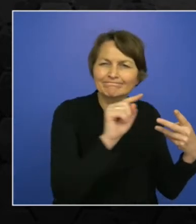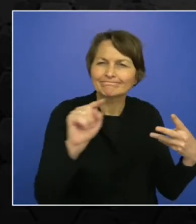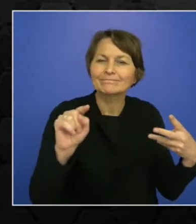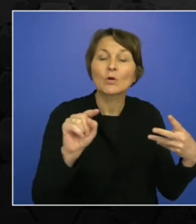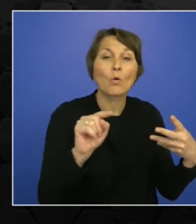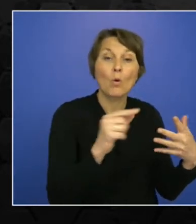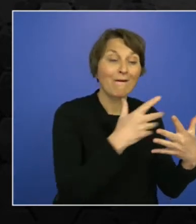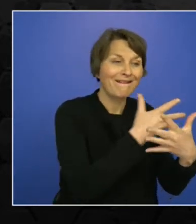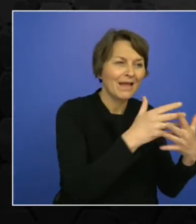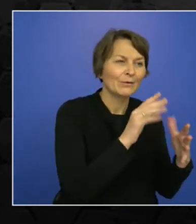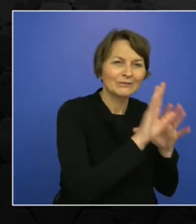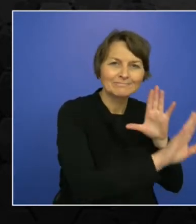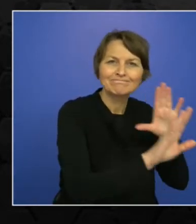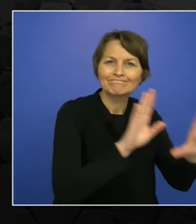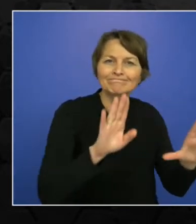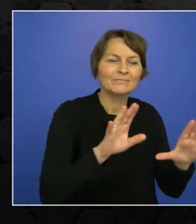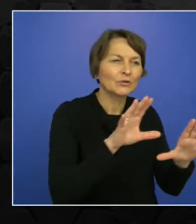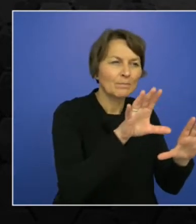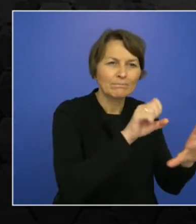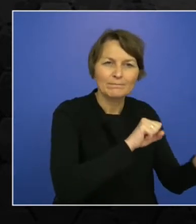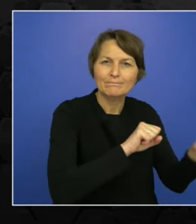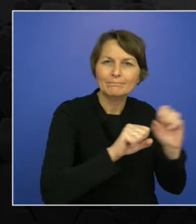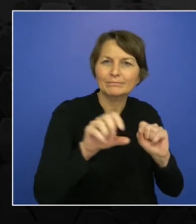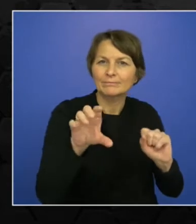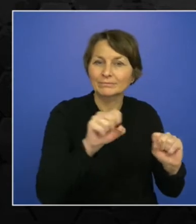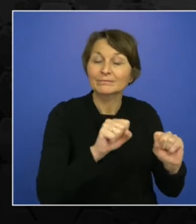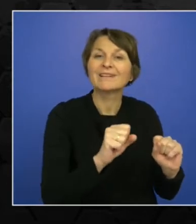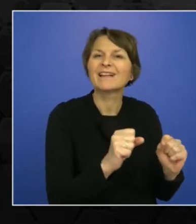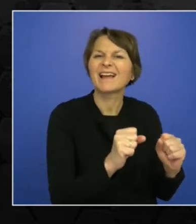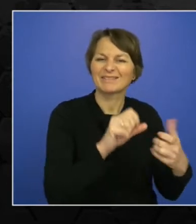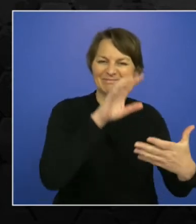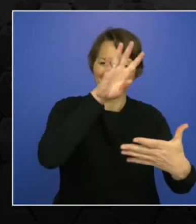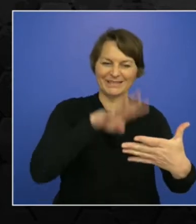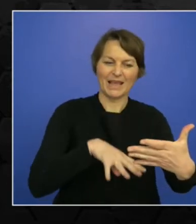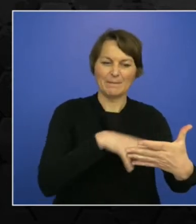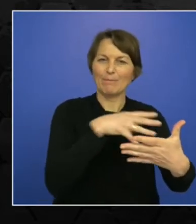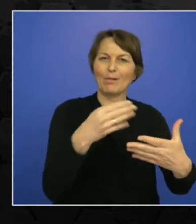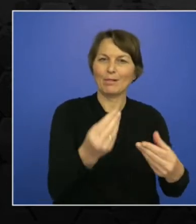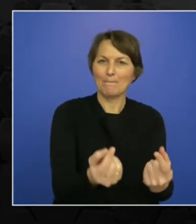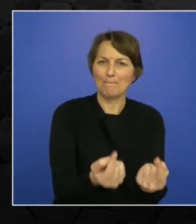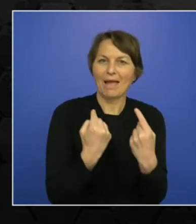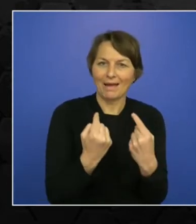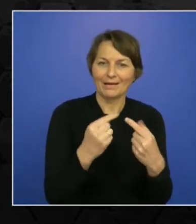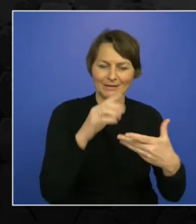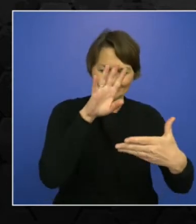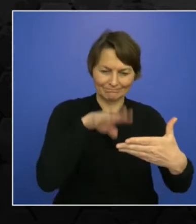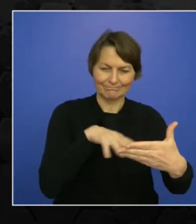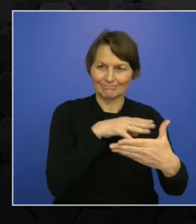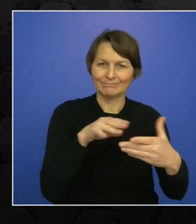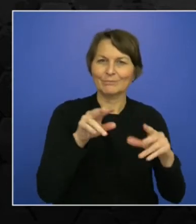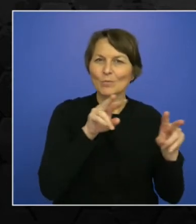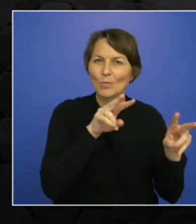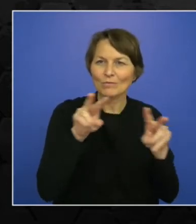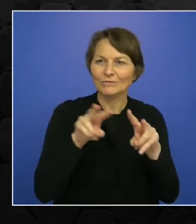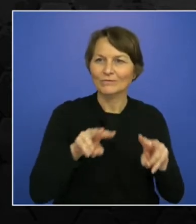are inside of it. So it returns you like a table. So we are just getting the first, the one that is most inside of the test. In this case,